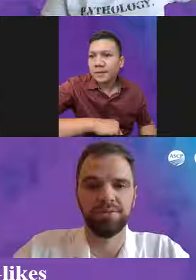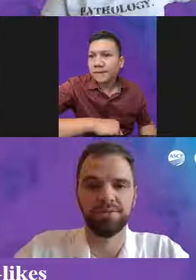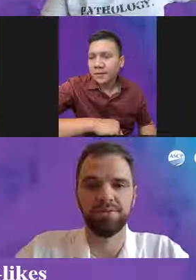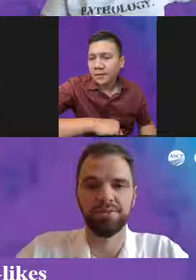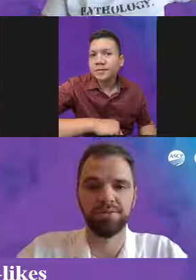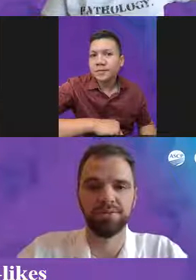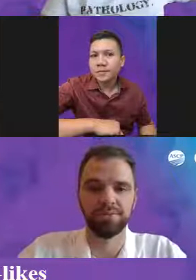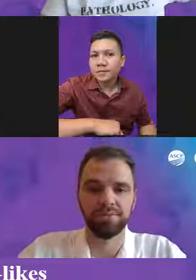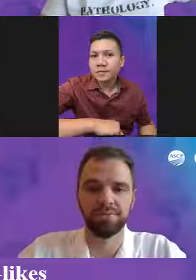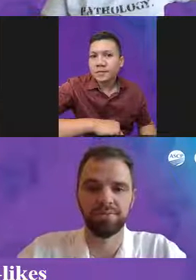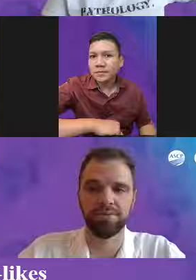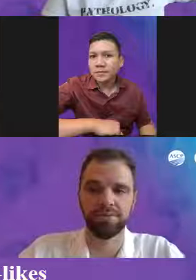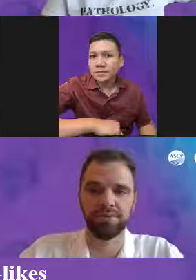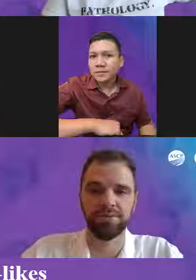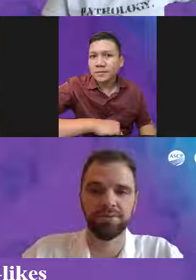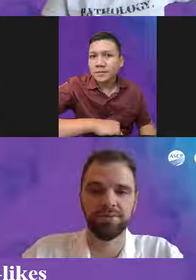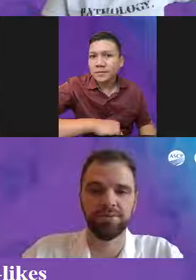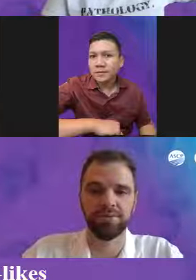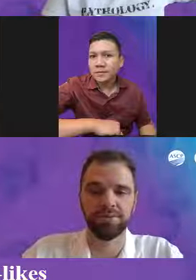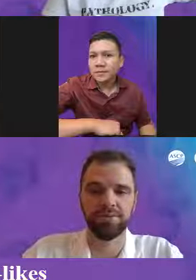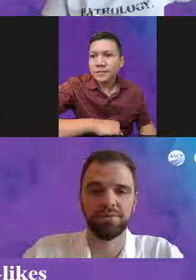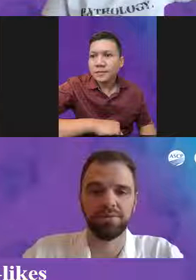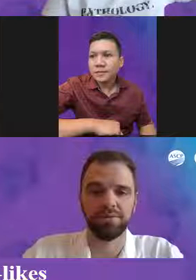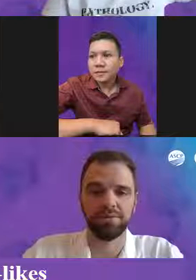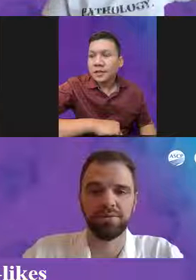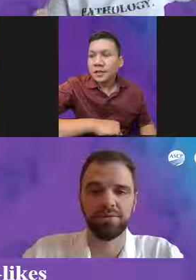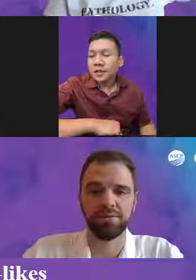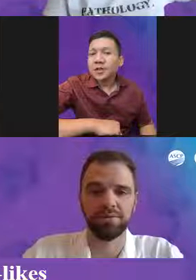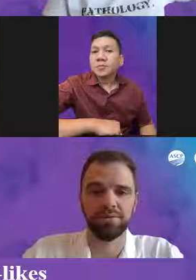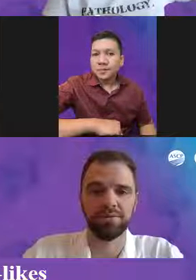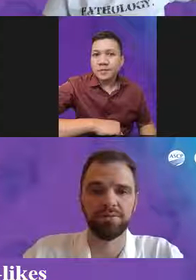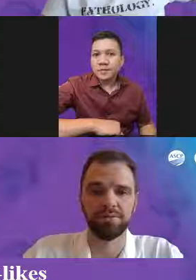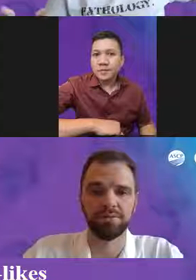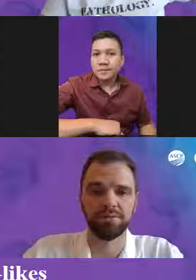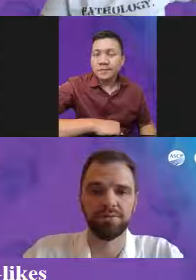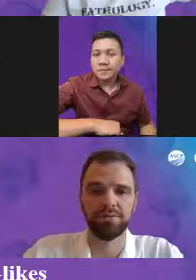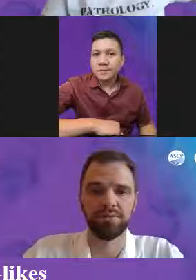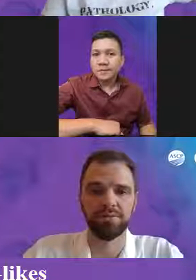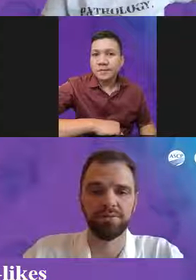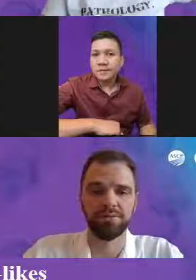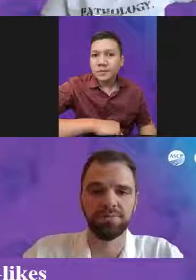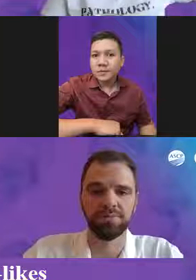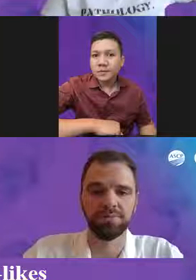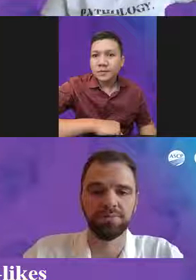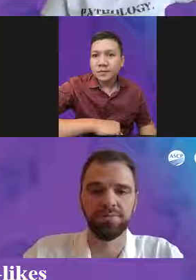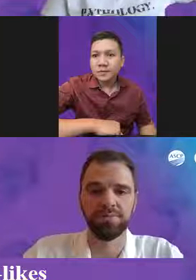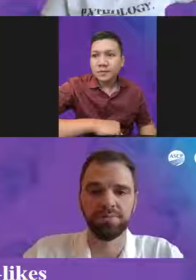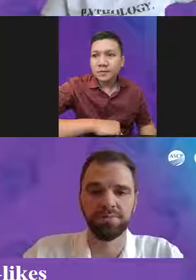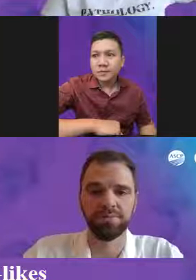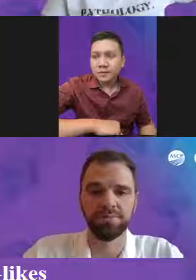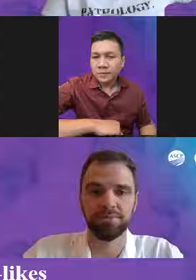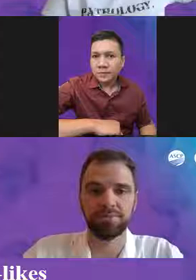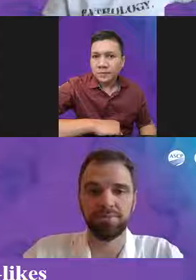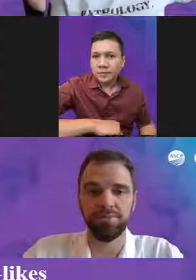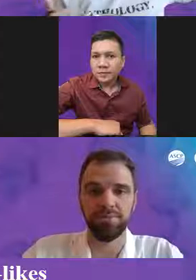problem because we didn't give them the appropriate blood type, or they had an antibody we didn't